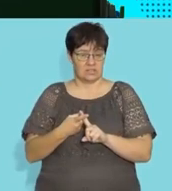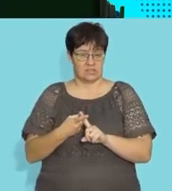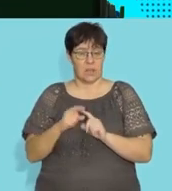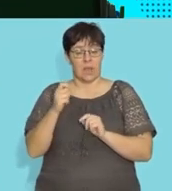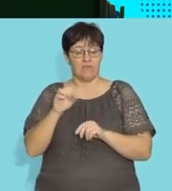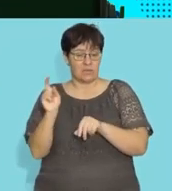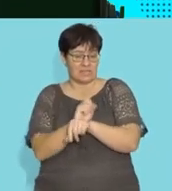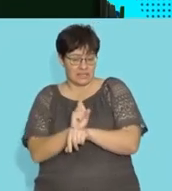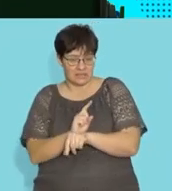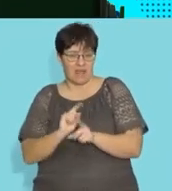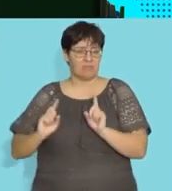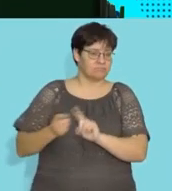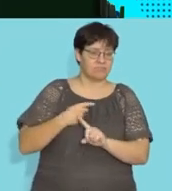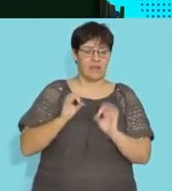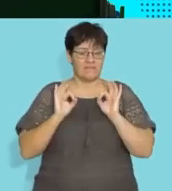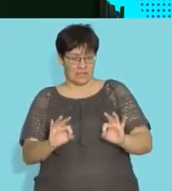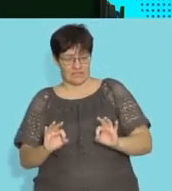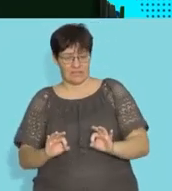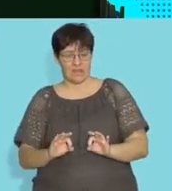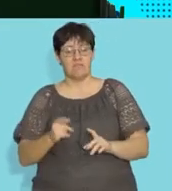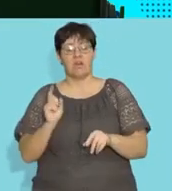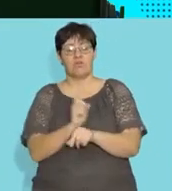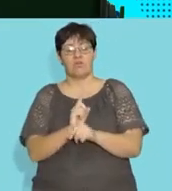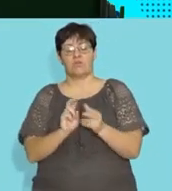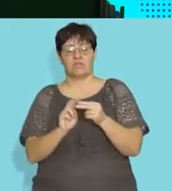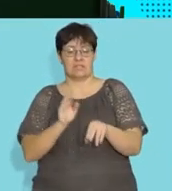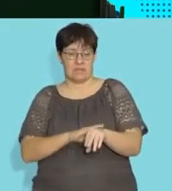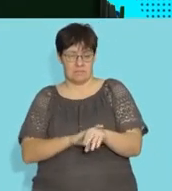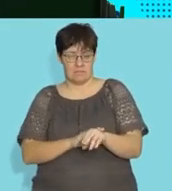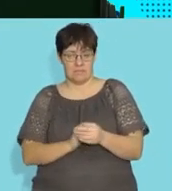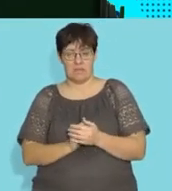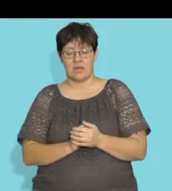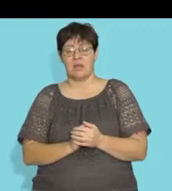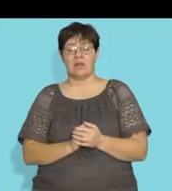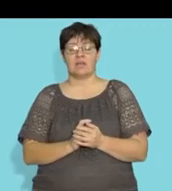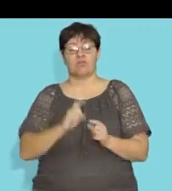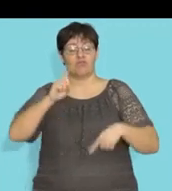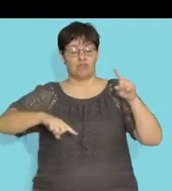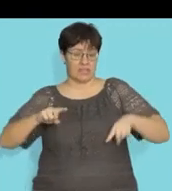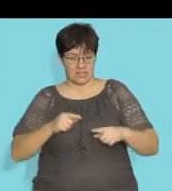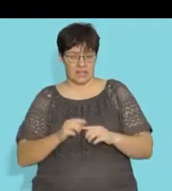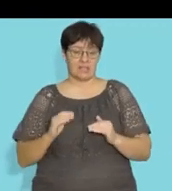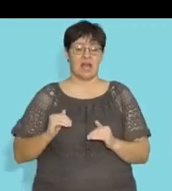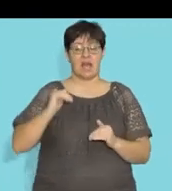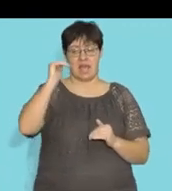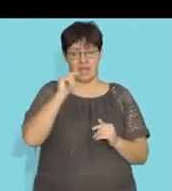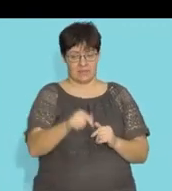more effective collisions per unit time, and then the rate of your reaction is